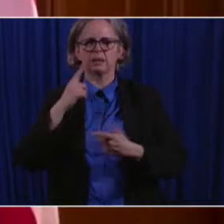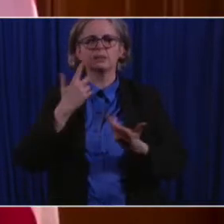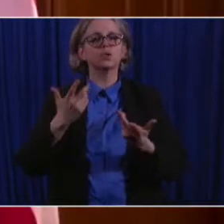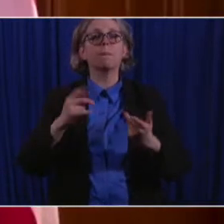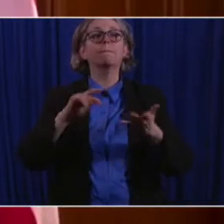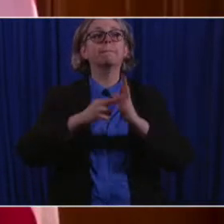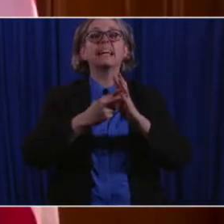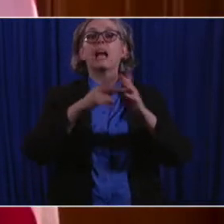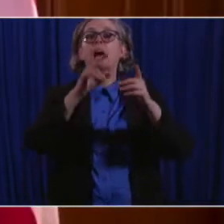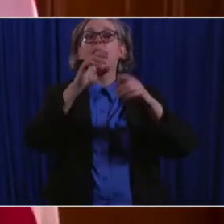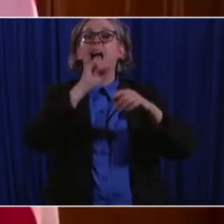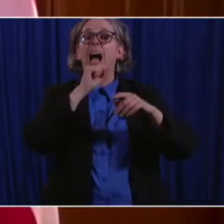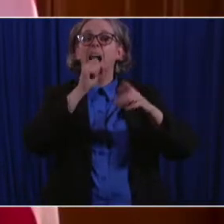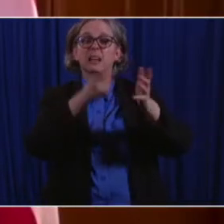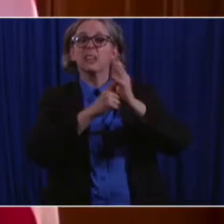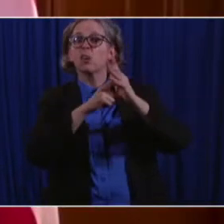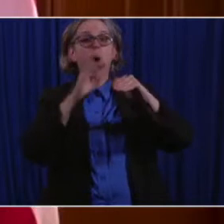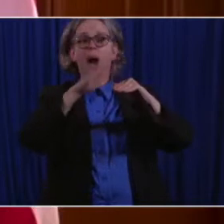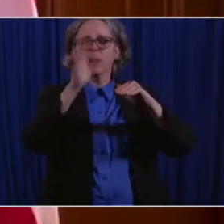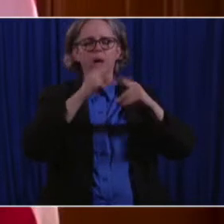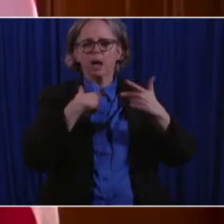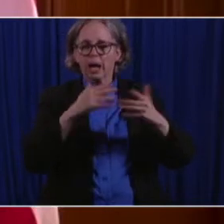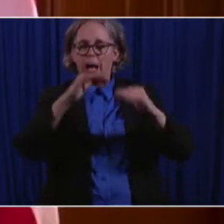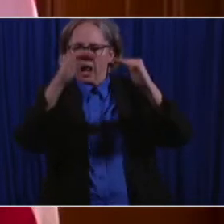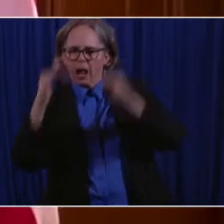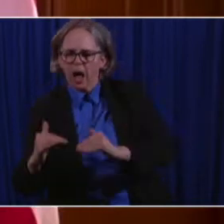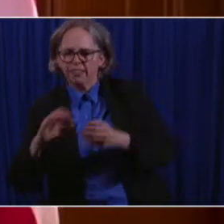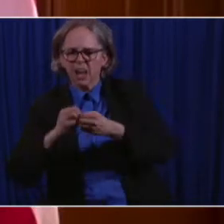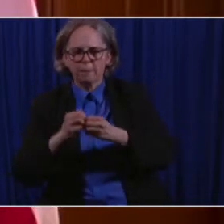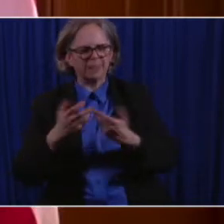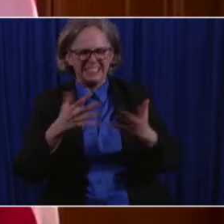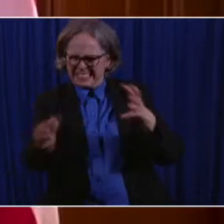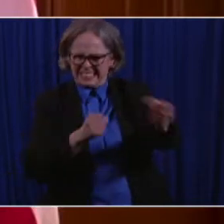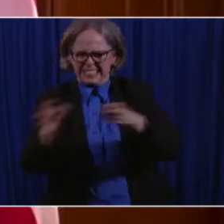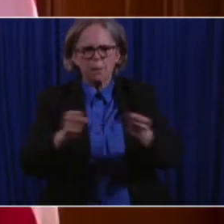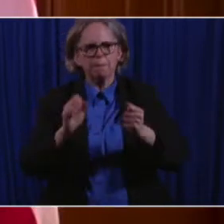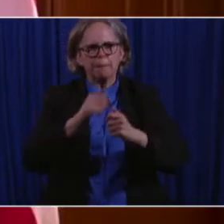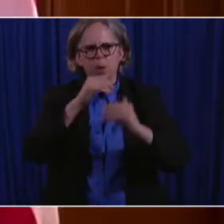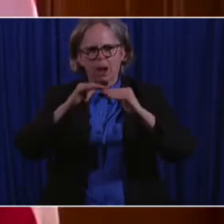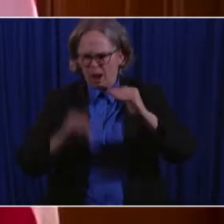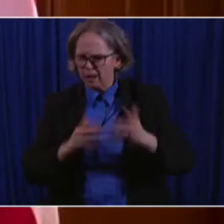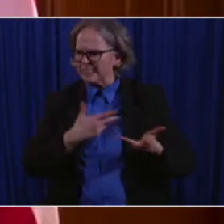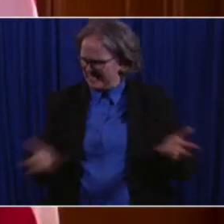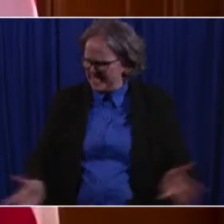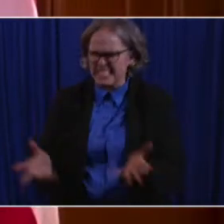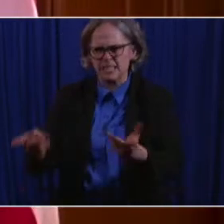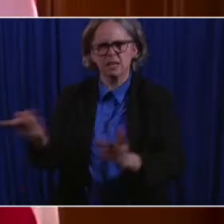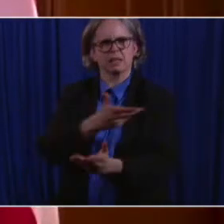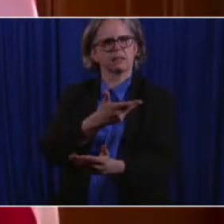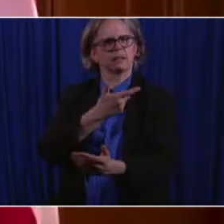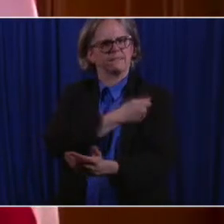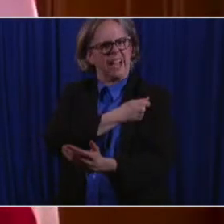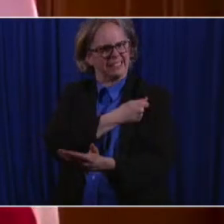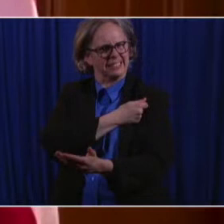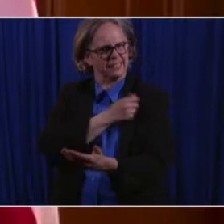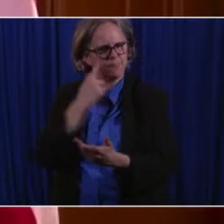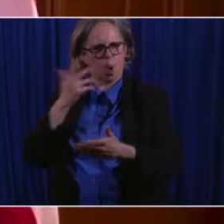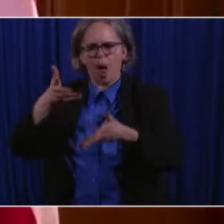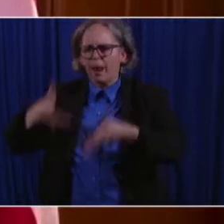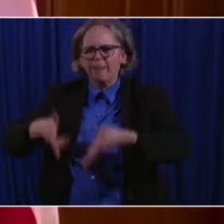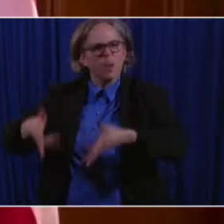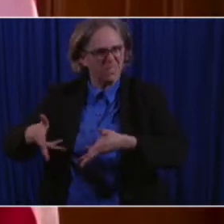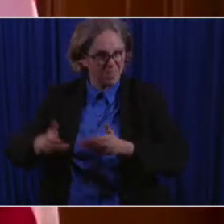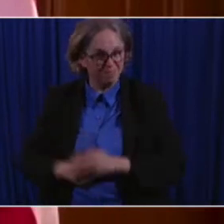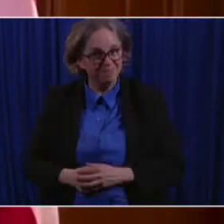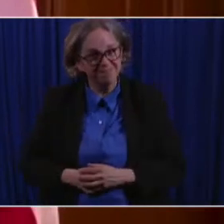not had too many situations where doses are just sitting there for very long. So